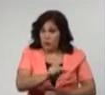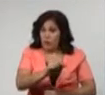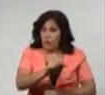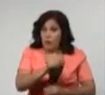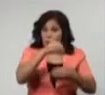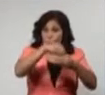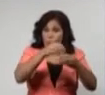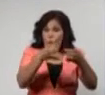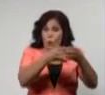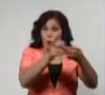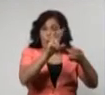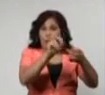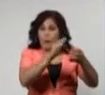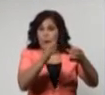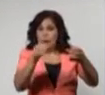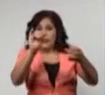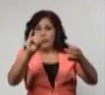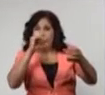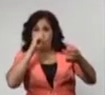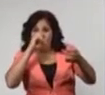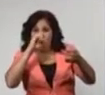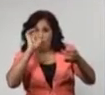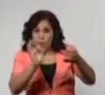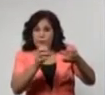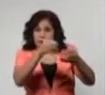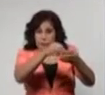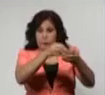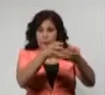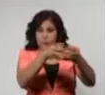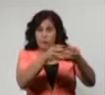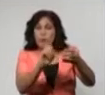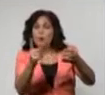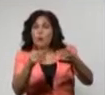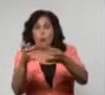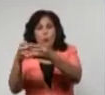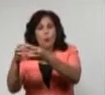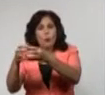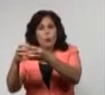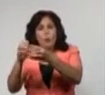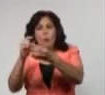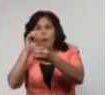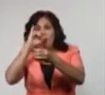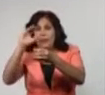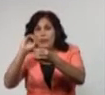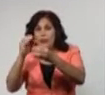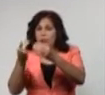1,165 cases were male patients, accounting for